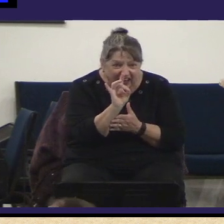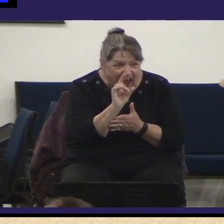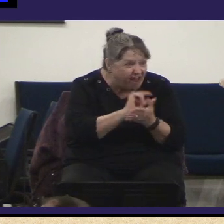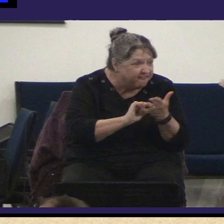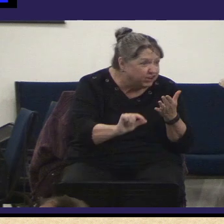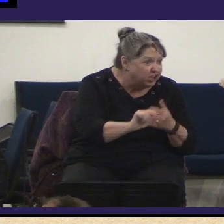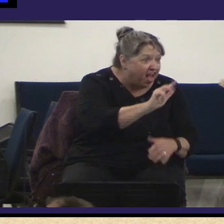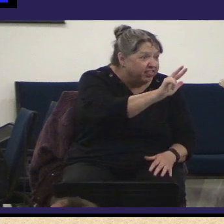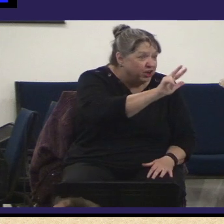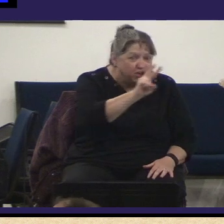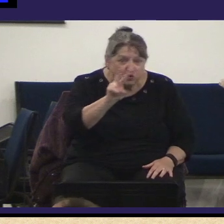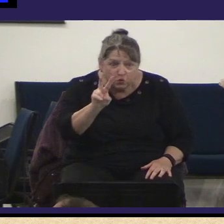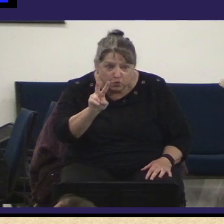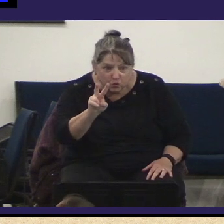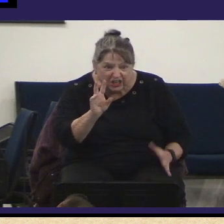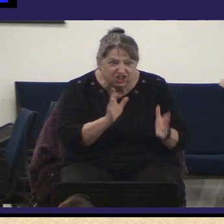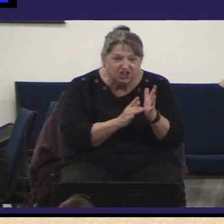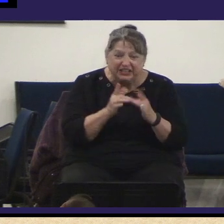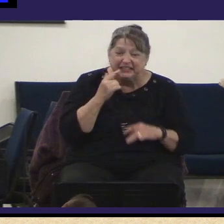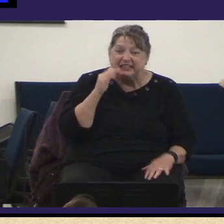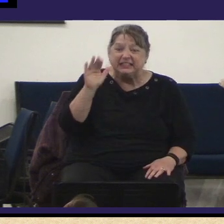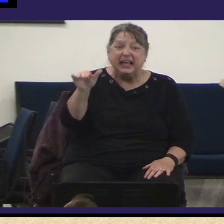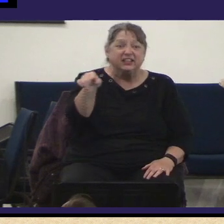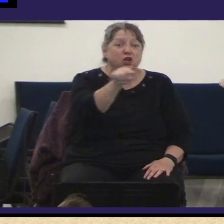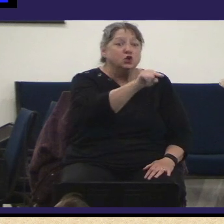he says to them, he says, you will know the